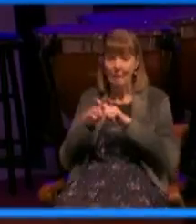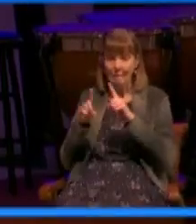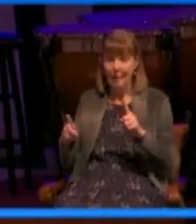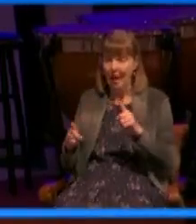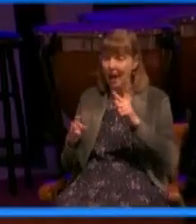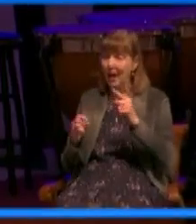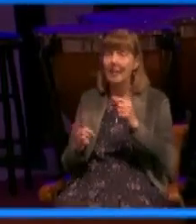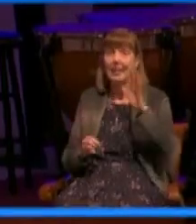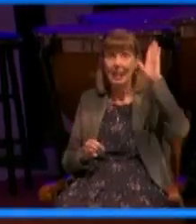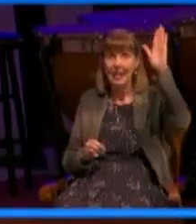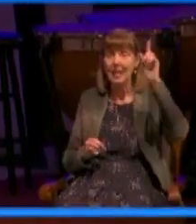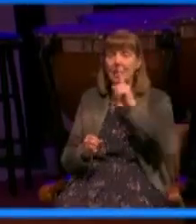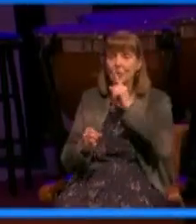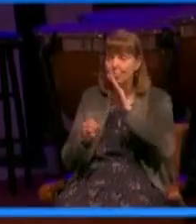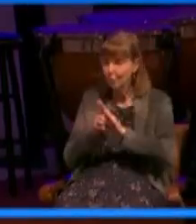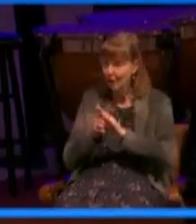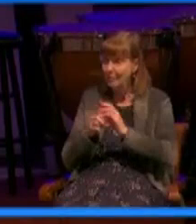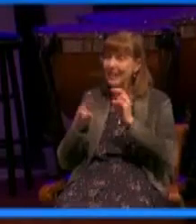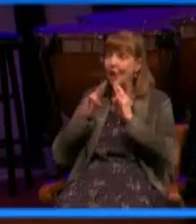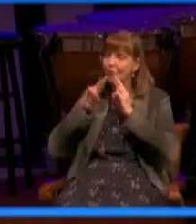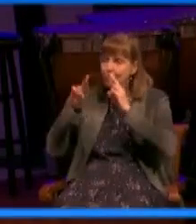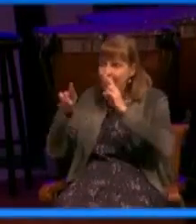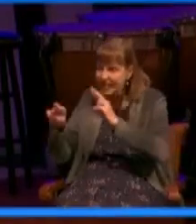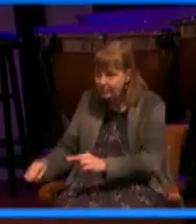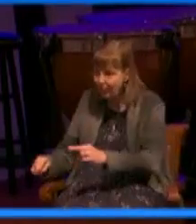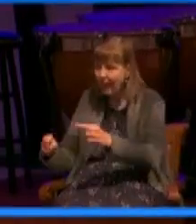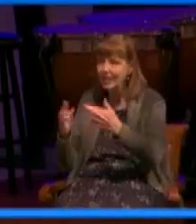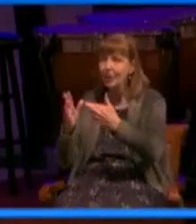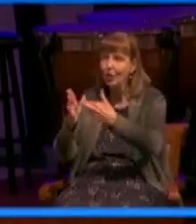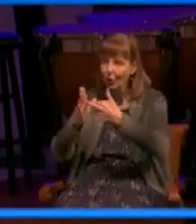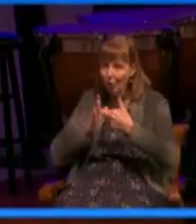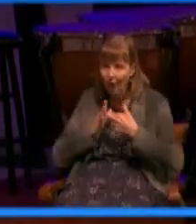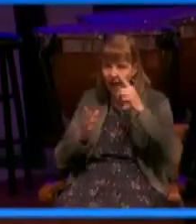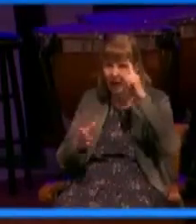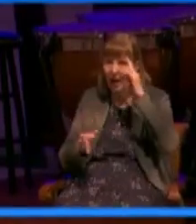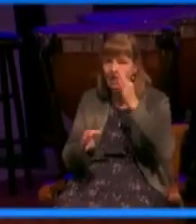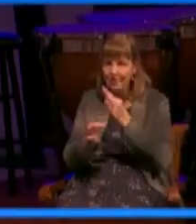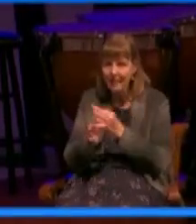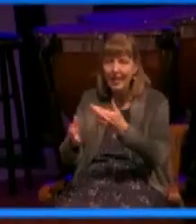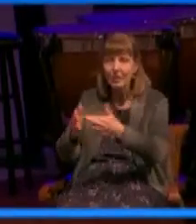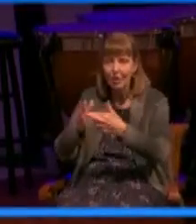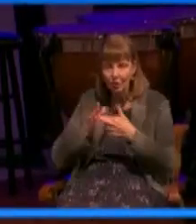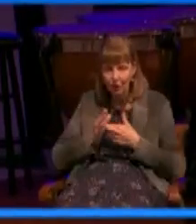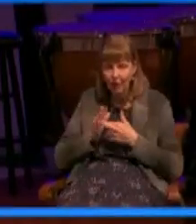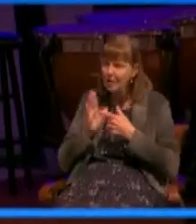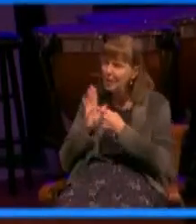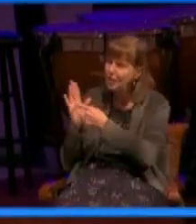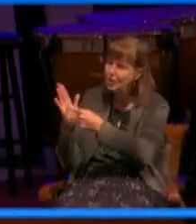God. There is a faith required to the promises of God. Let me show you what I mean. Look there in verse 2.